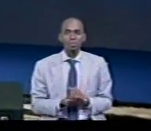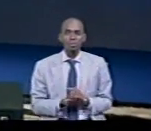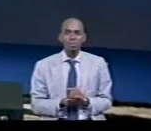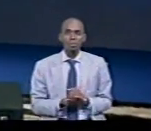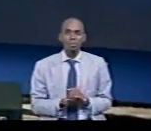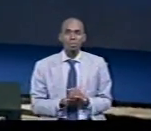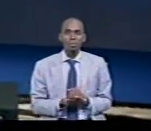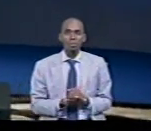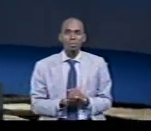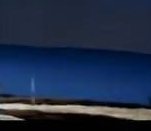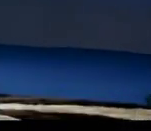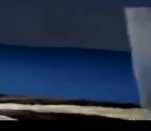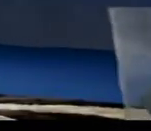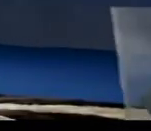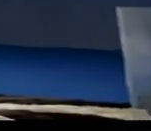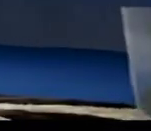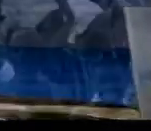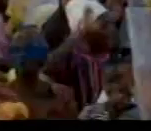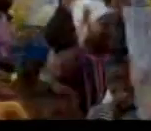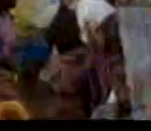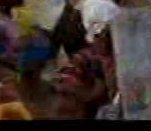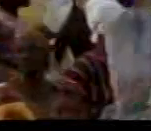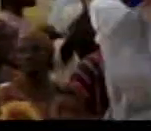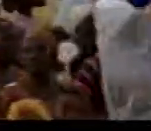Everybody praise the Lord.